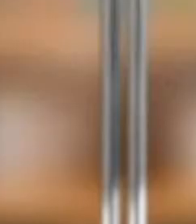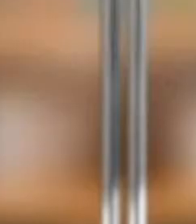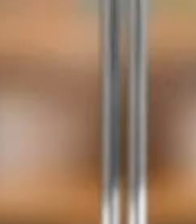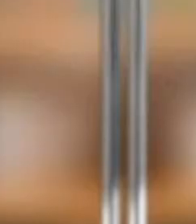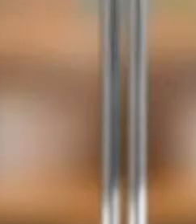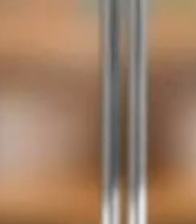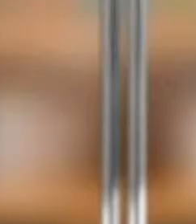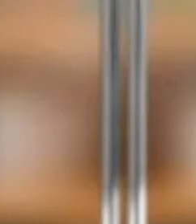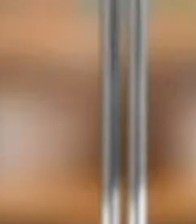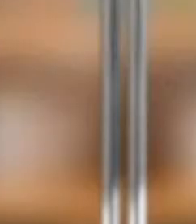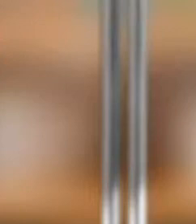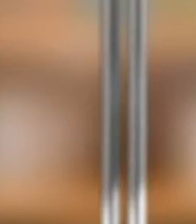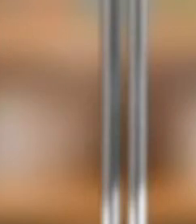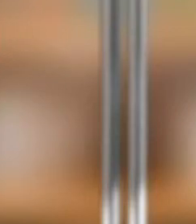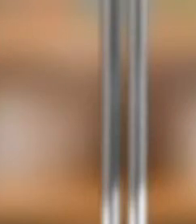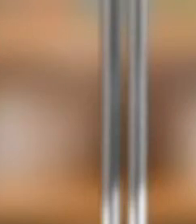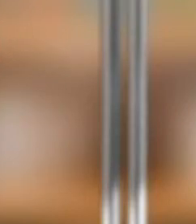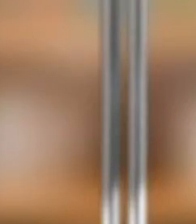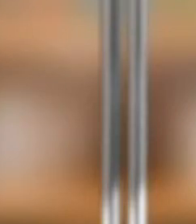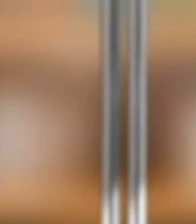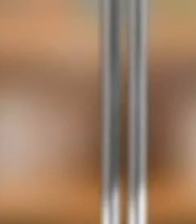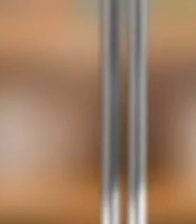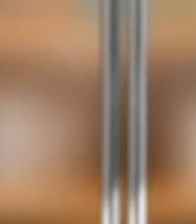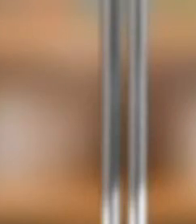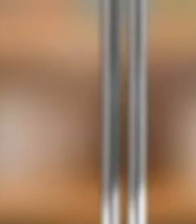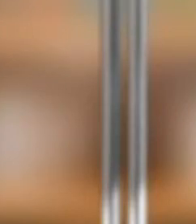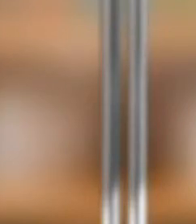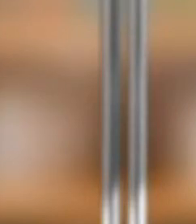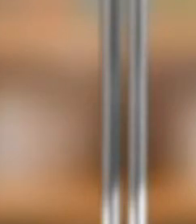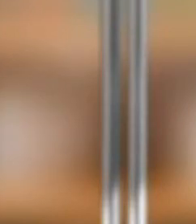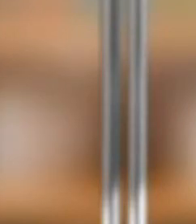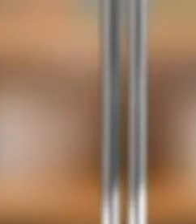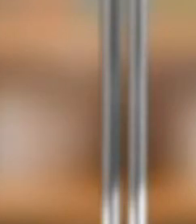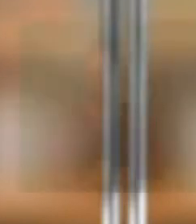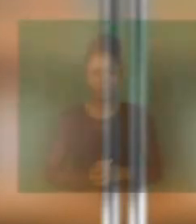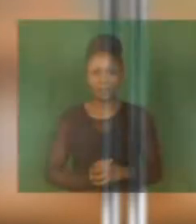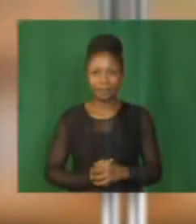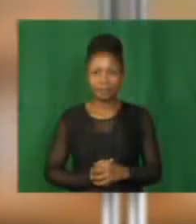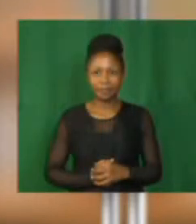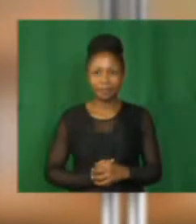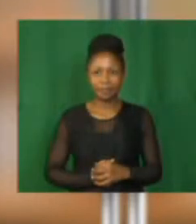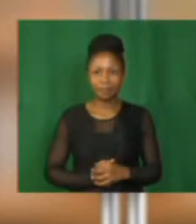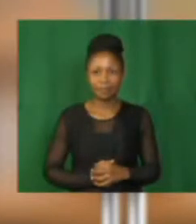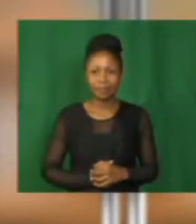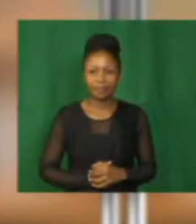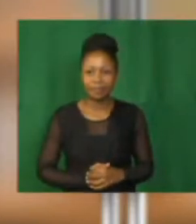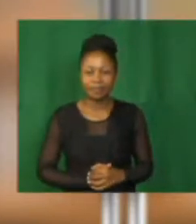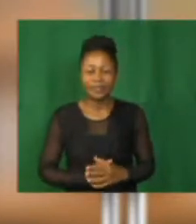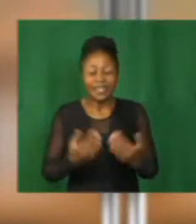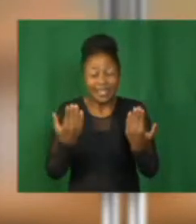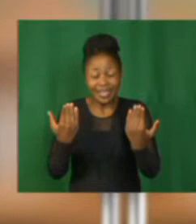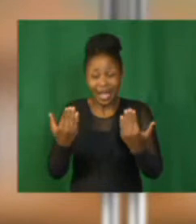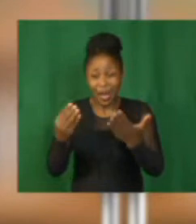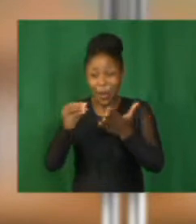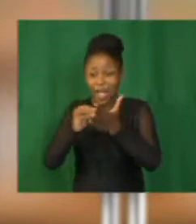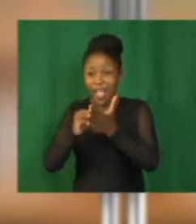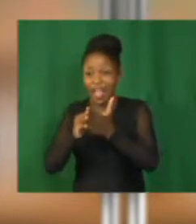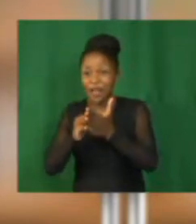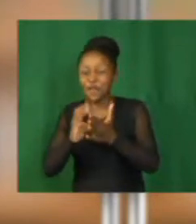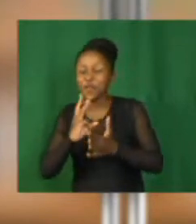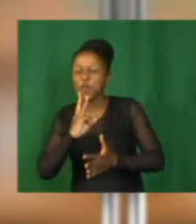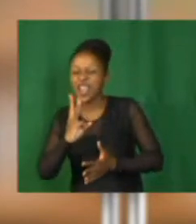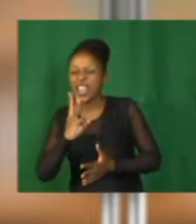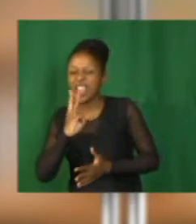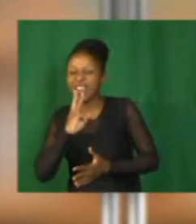road. Now there is the word hurriedly. What does hurriedly means? So it